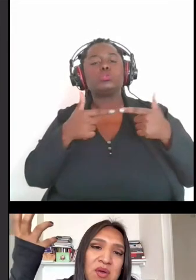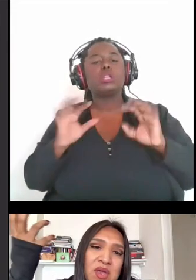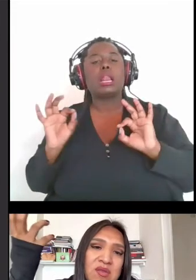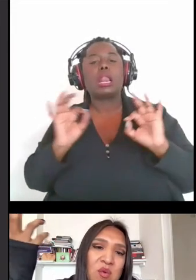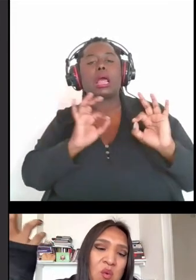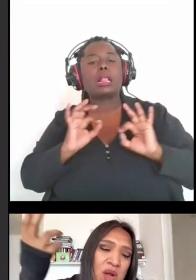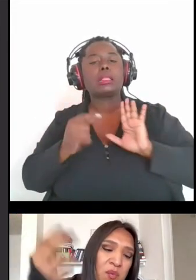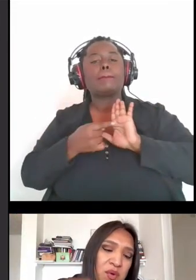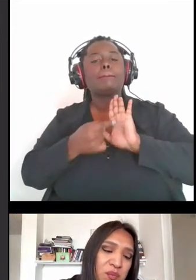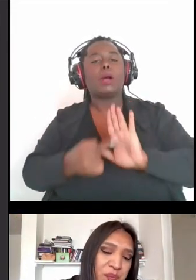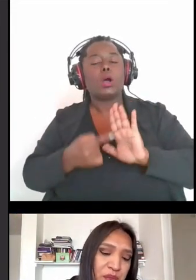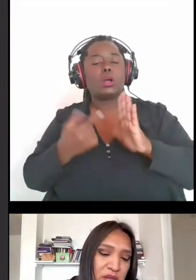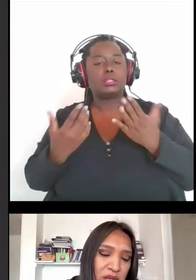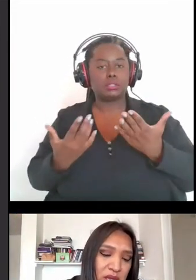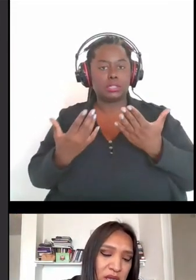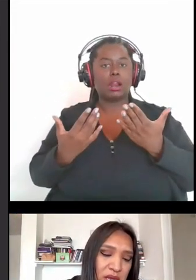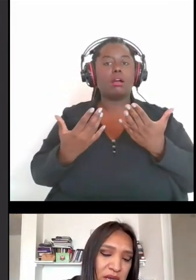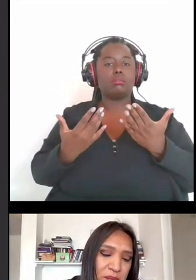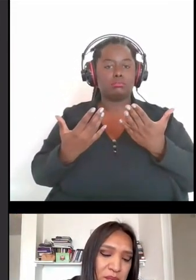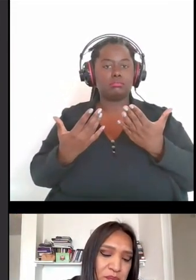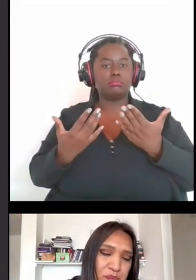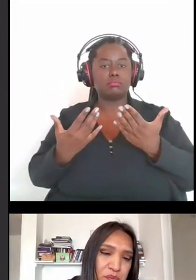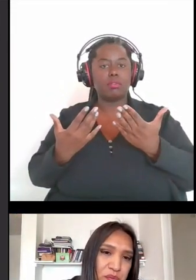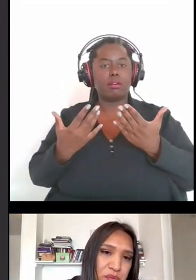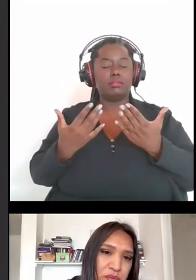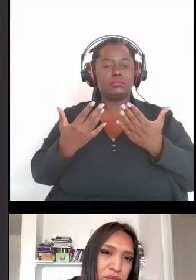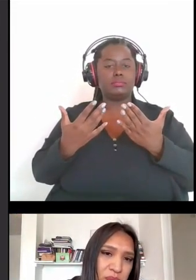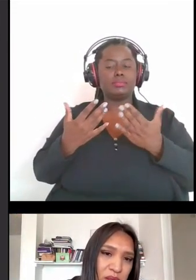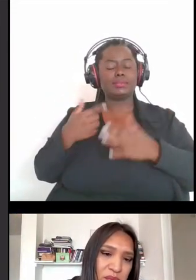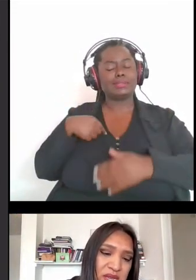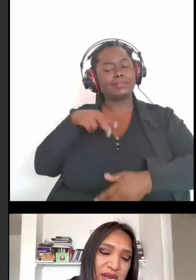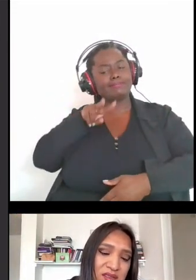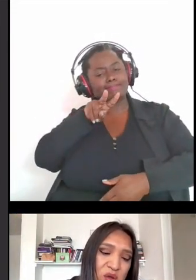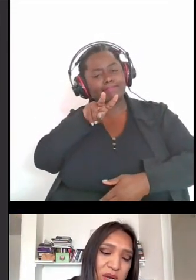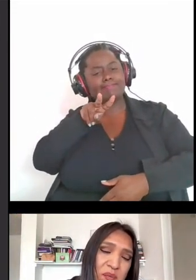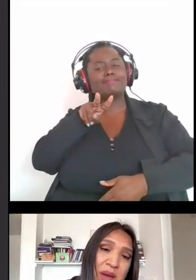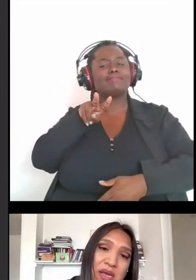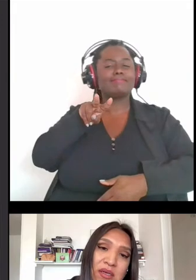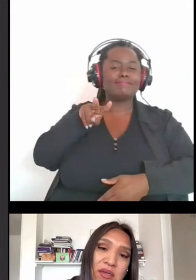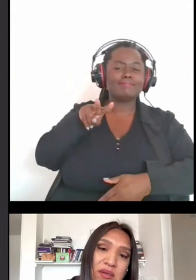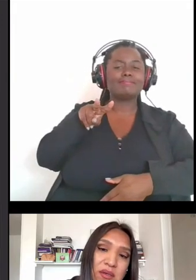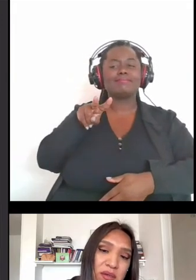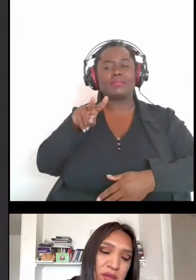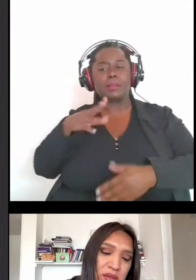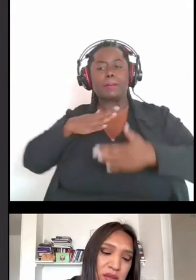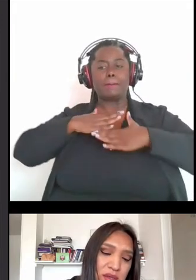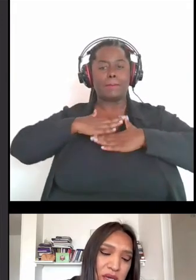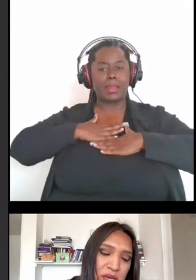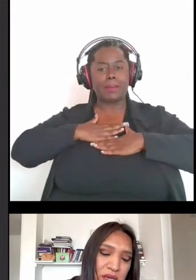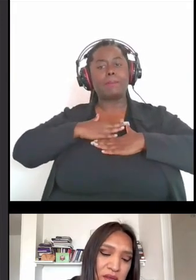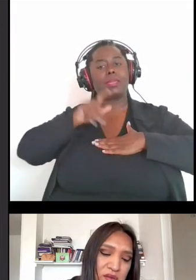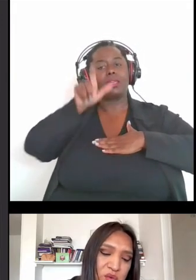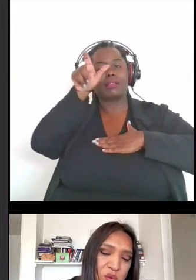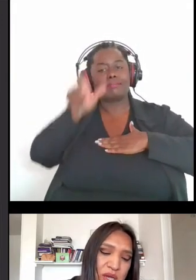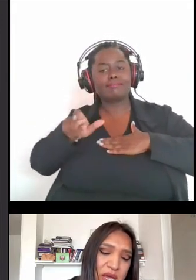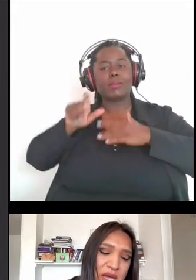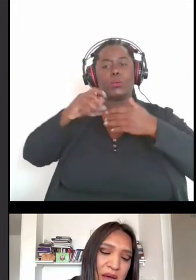organs in virgins of the lower part of their bodies were not used I found this idea very weird